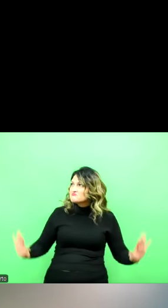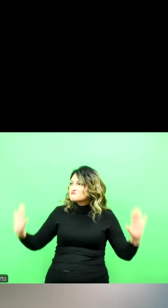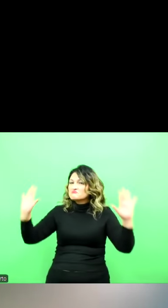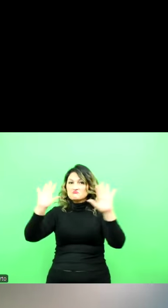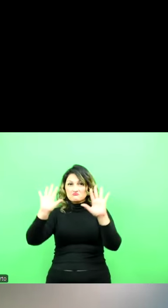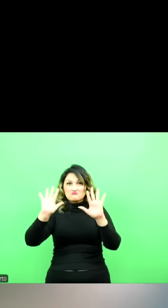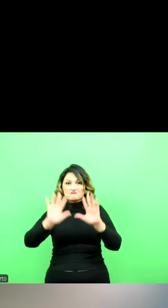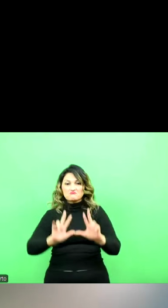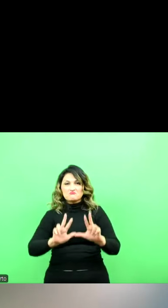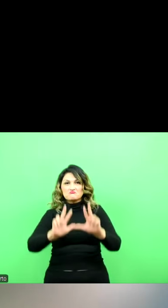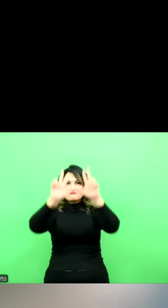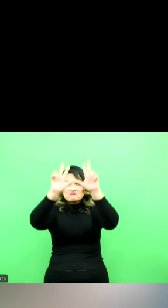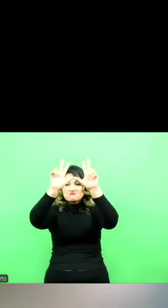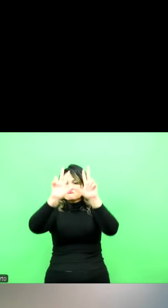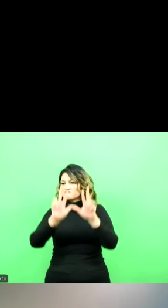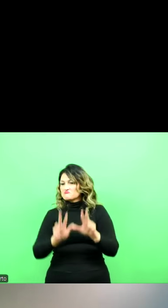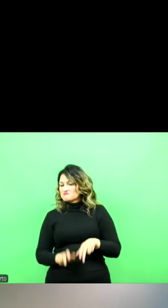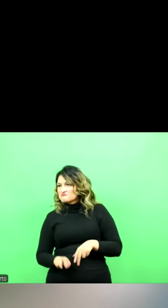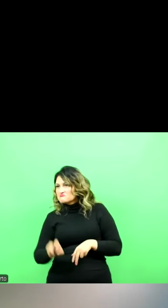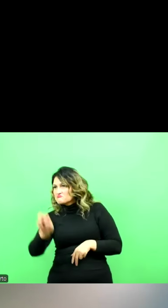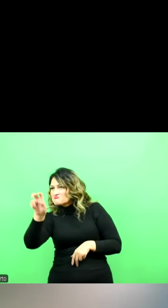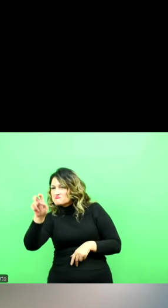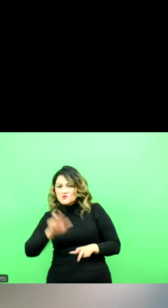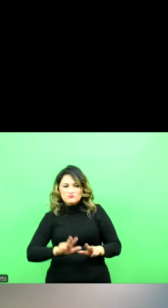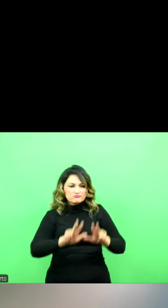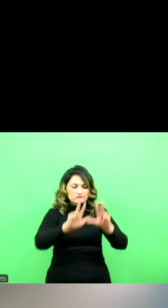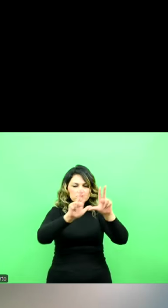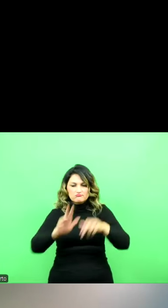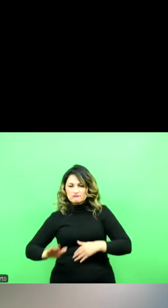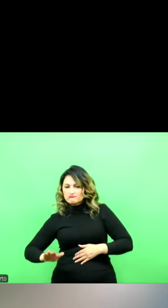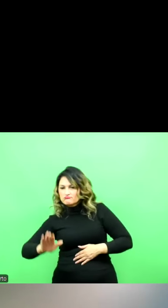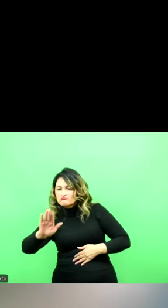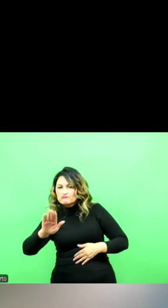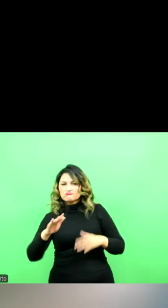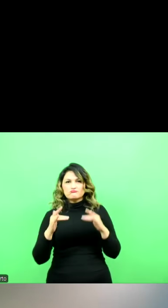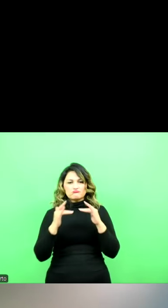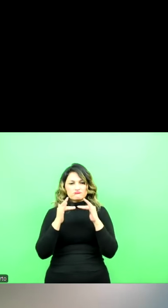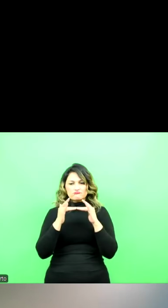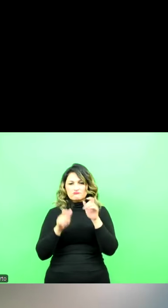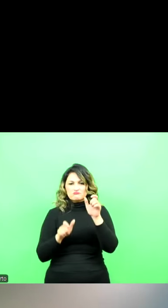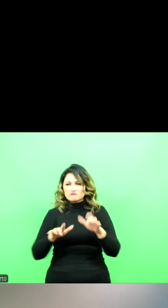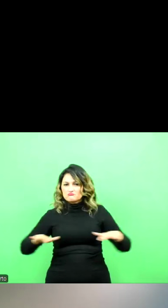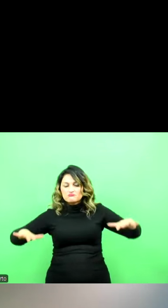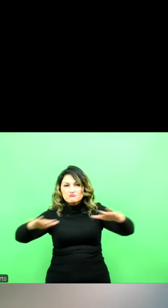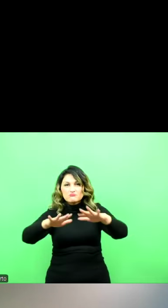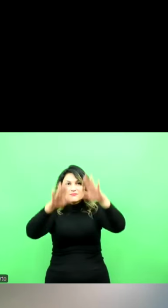on assessing whether the hospital structures and other physical means